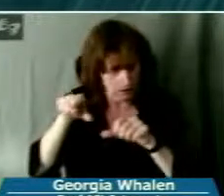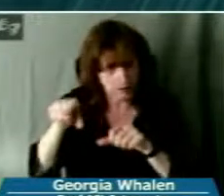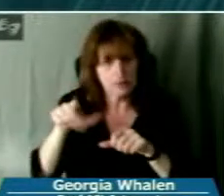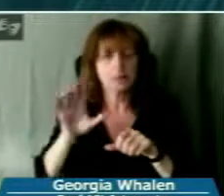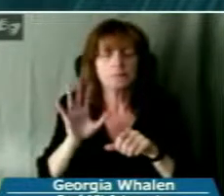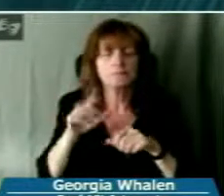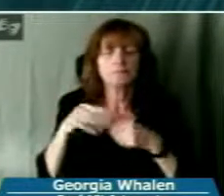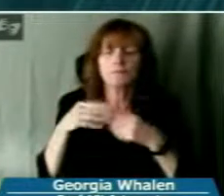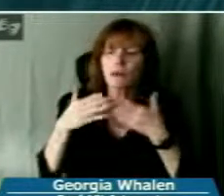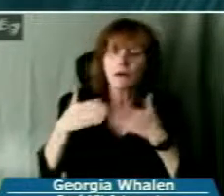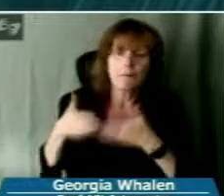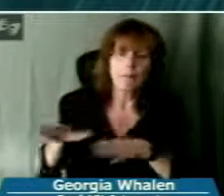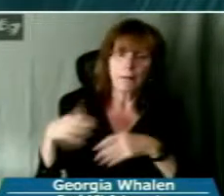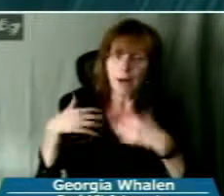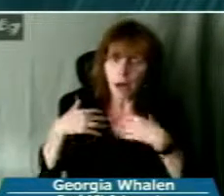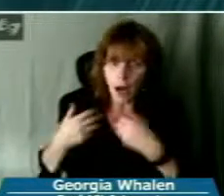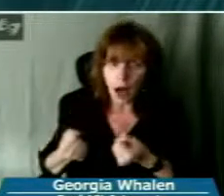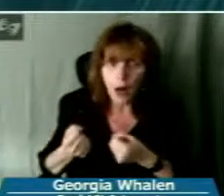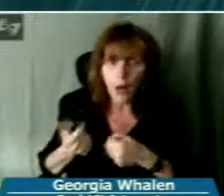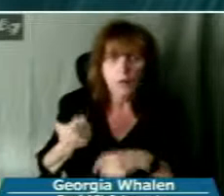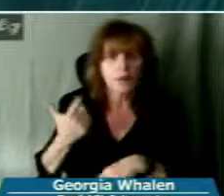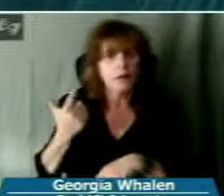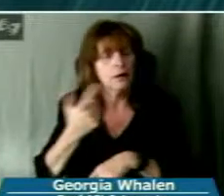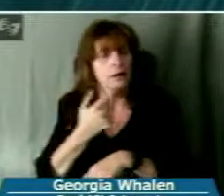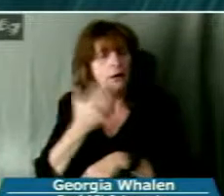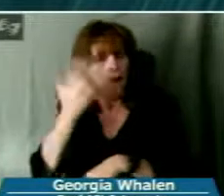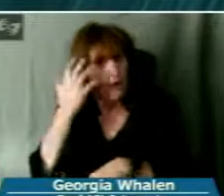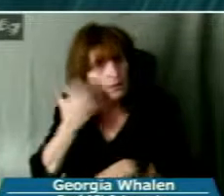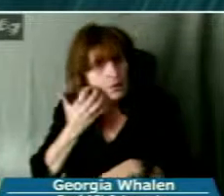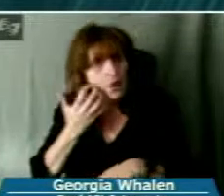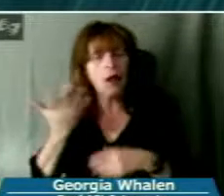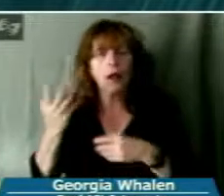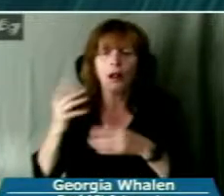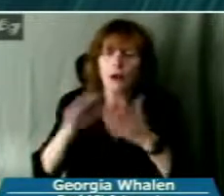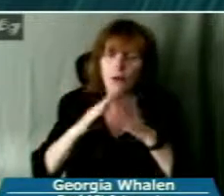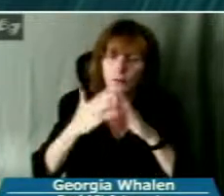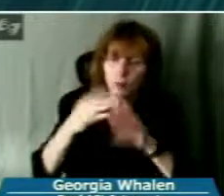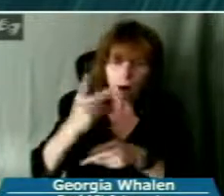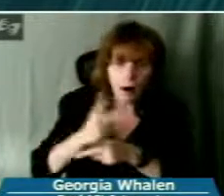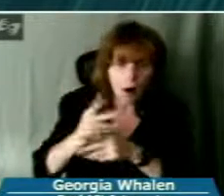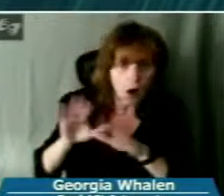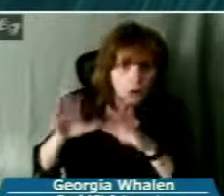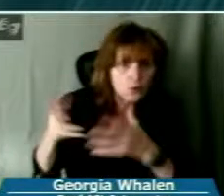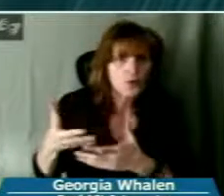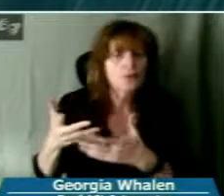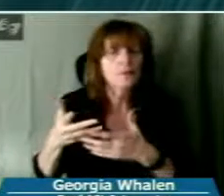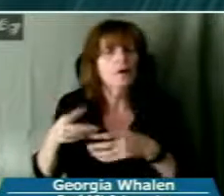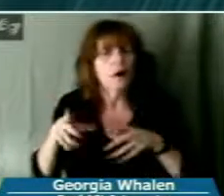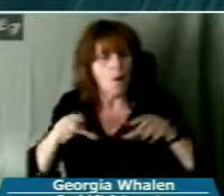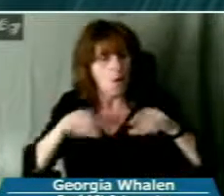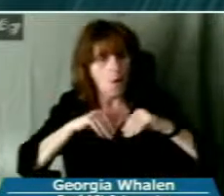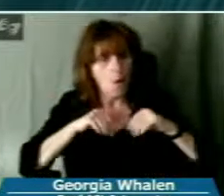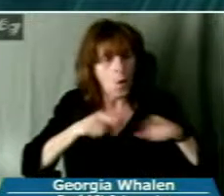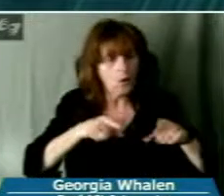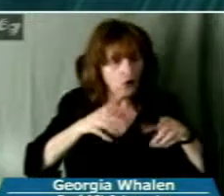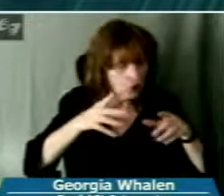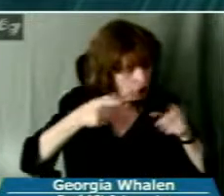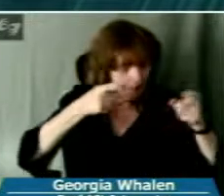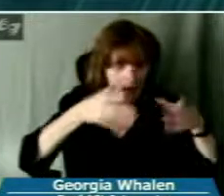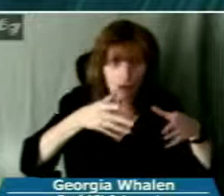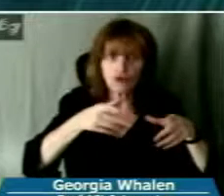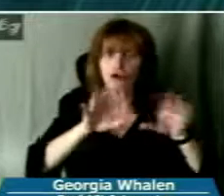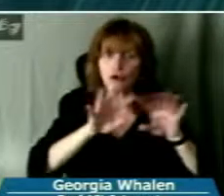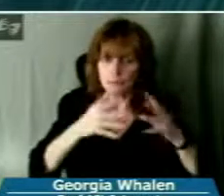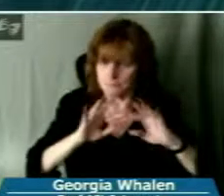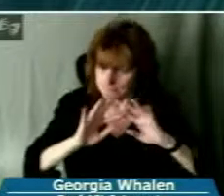health, our hospitals, primary care, home and community care, the operators themselves along the way, and then the debrief that we